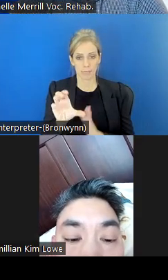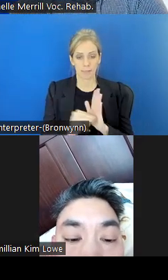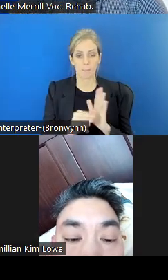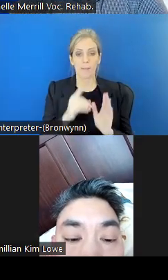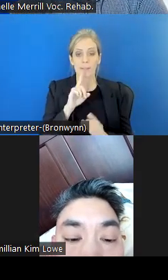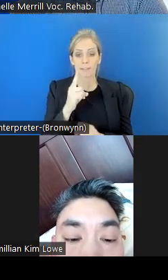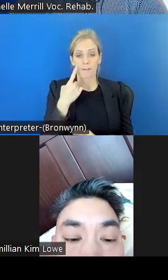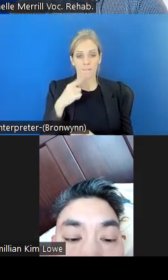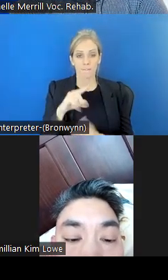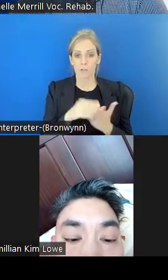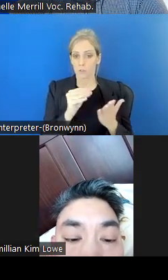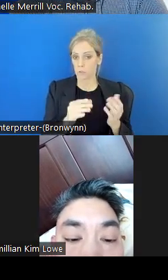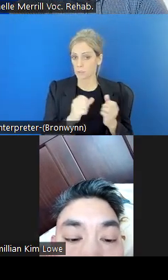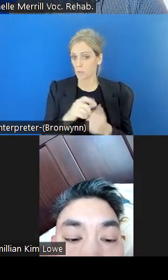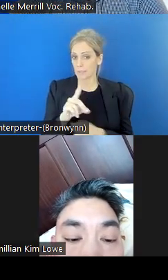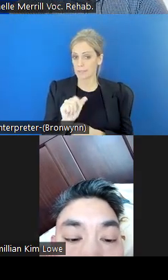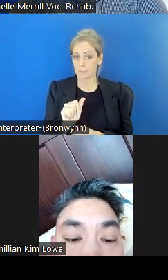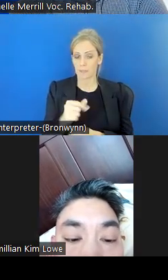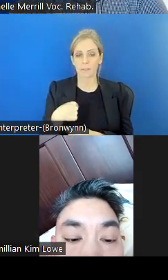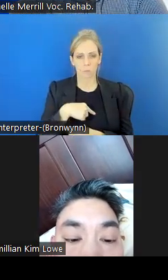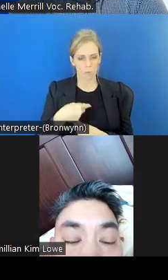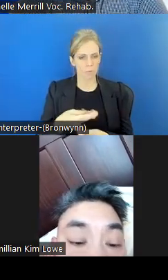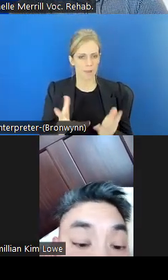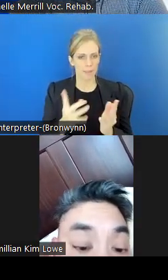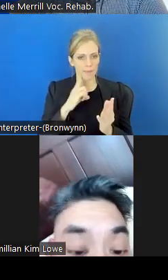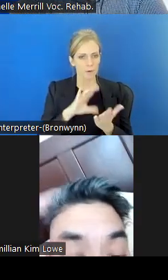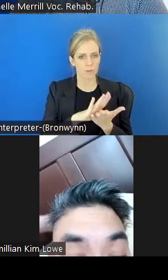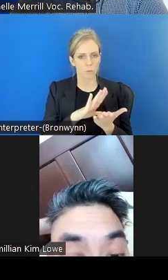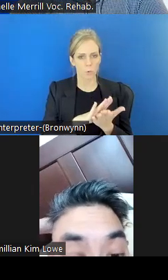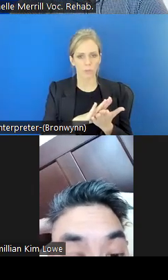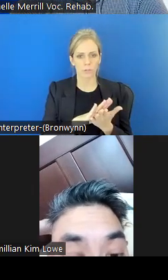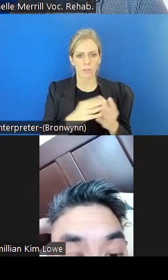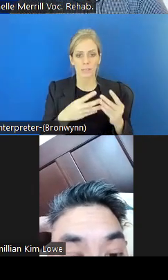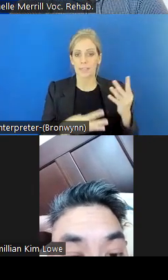we provide out to schools, and it covers the 5 pre-ETs